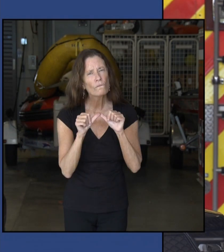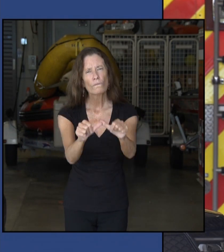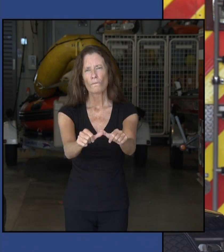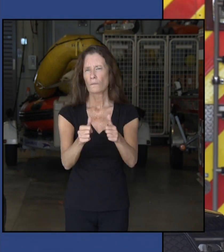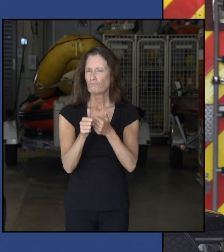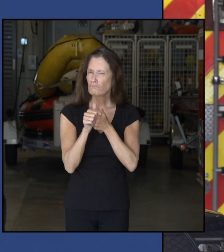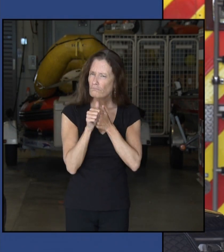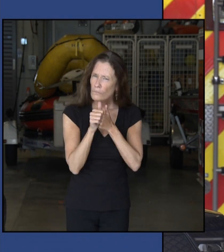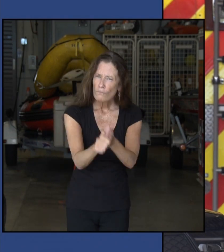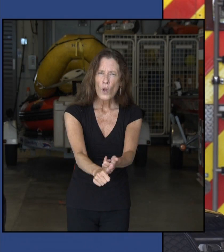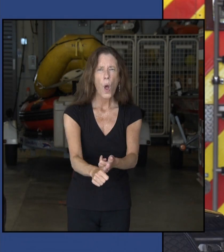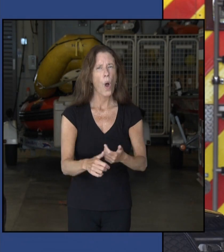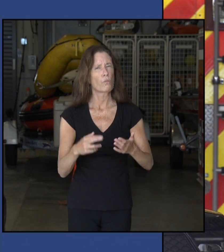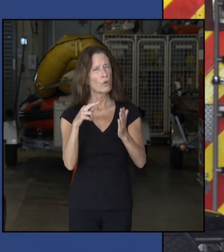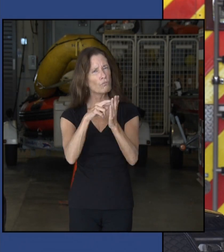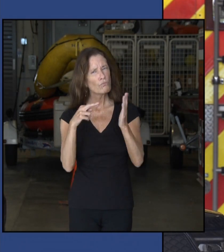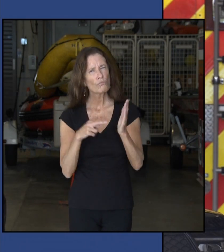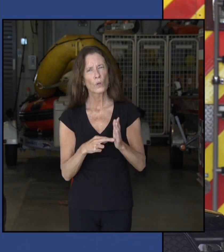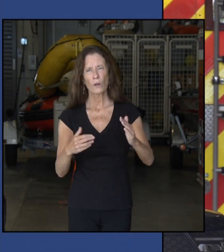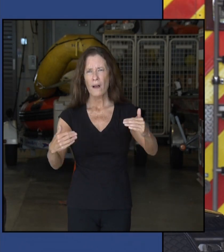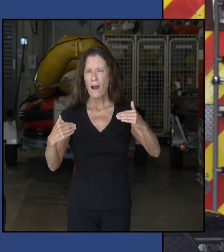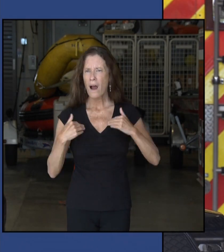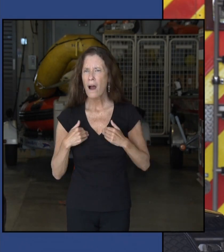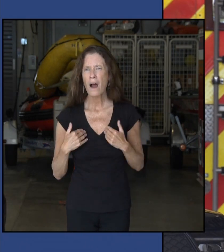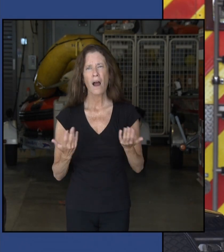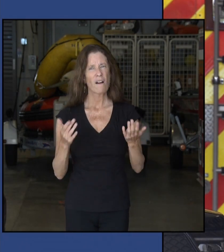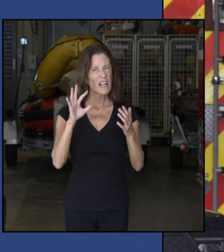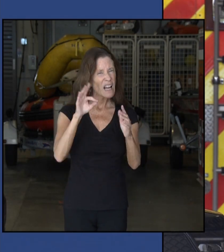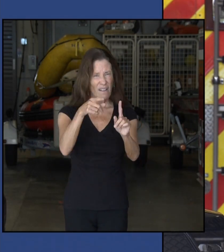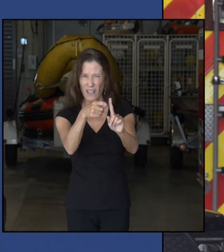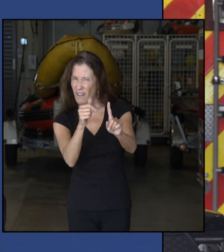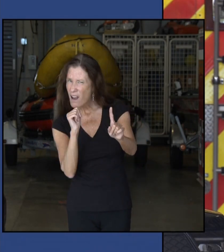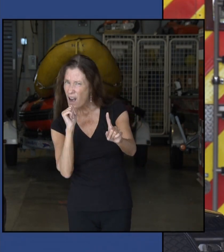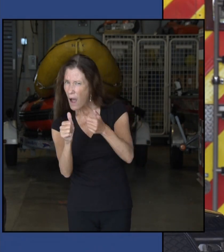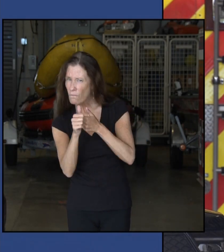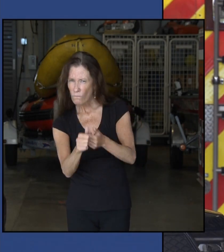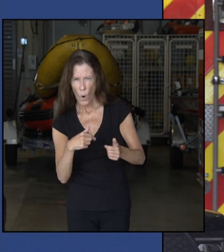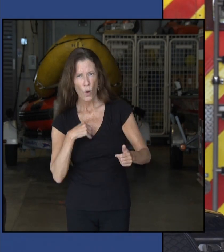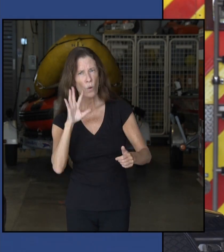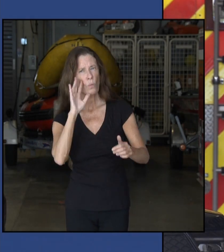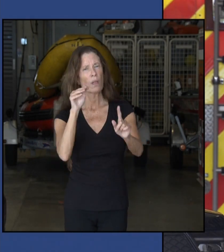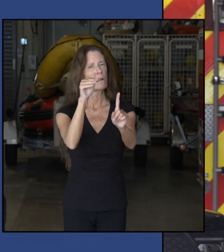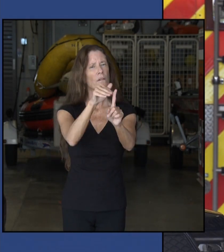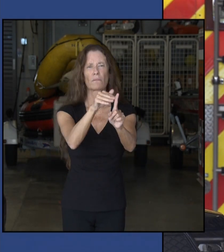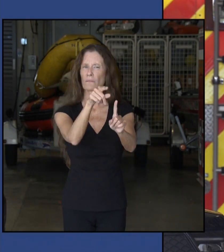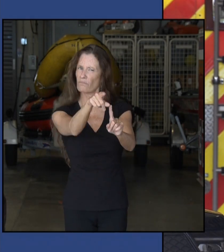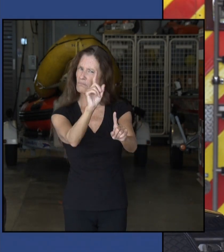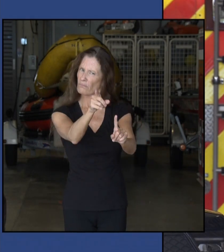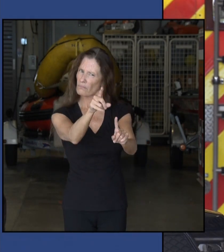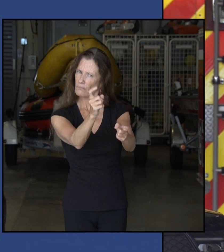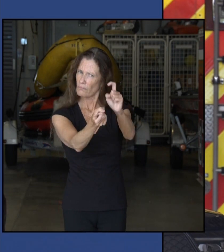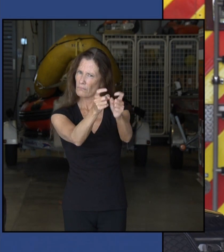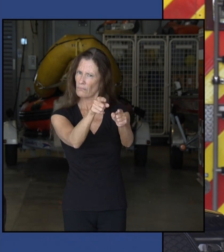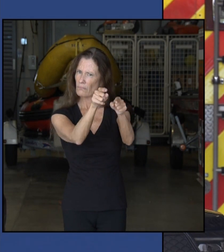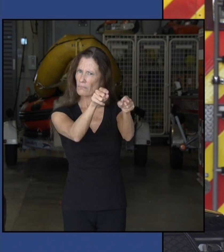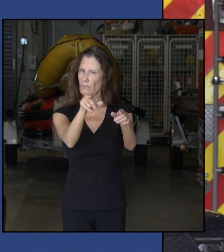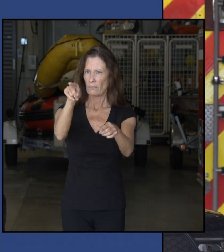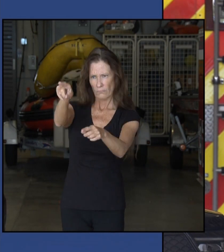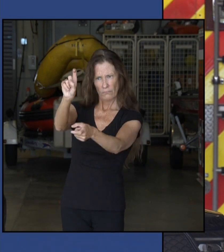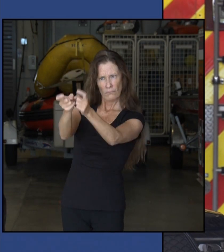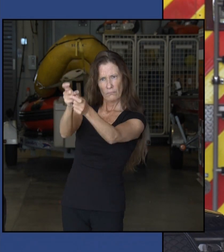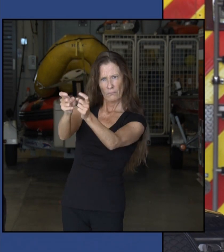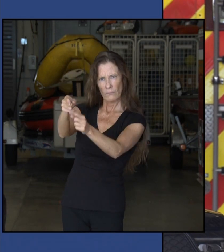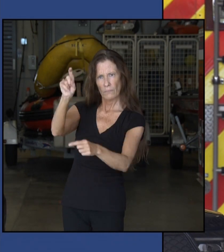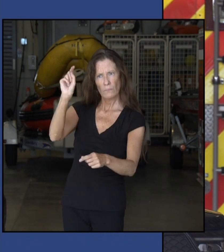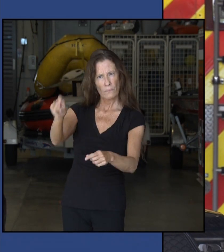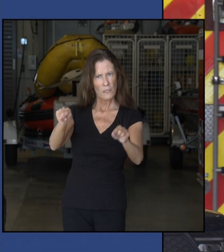resolved simply with a warning or education. But if necessary, there exist penalties under the Liquor